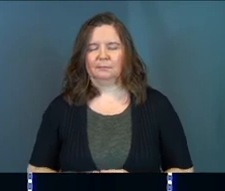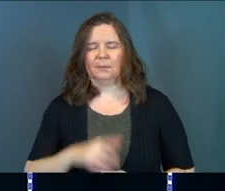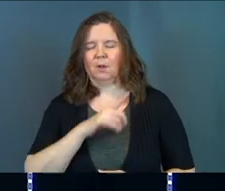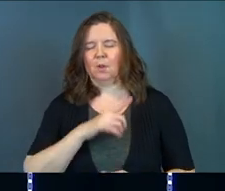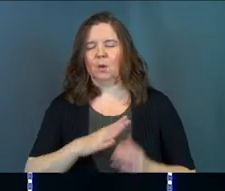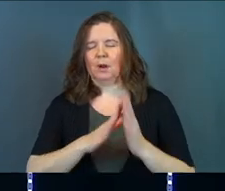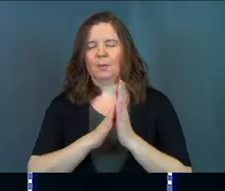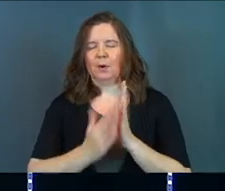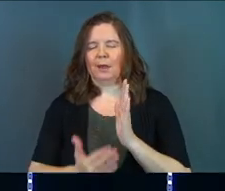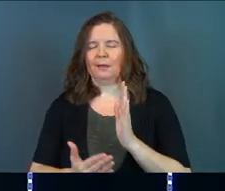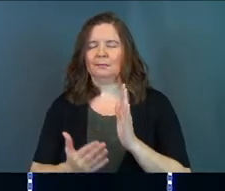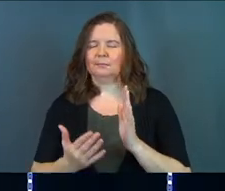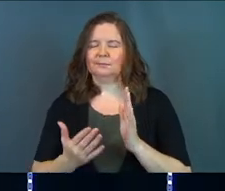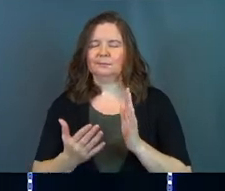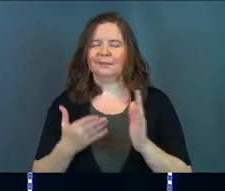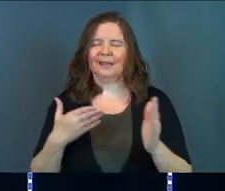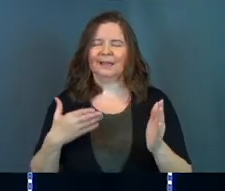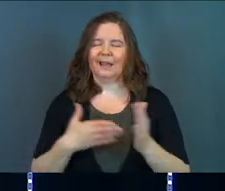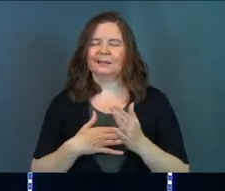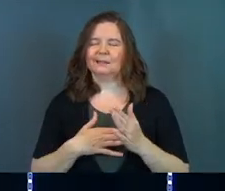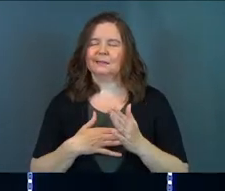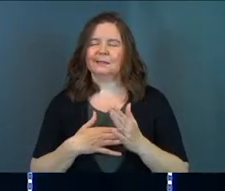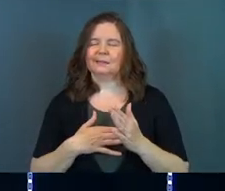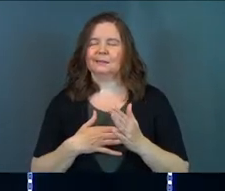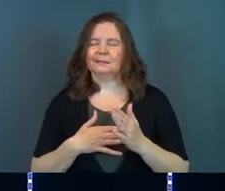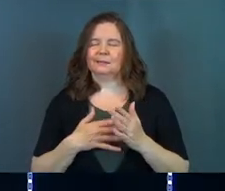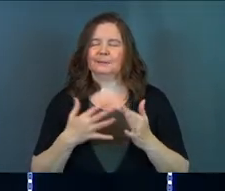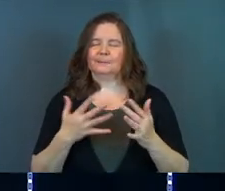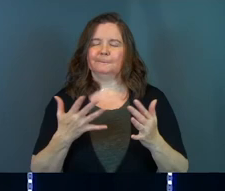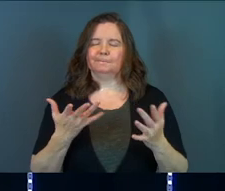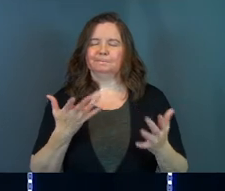And Lord, I pray against